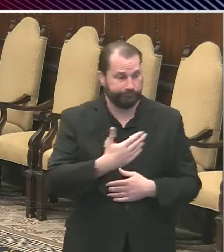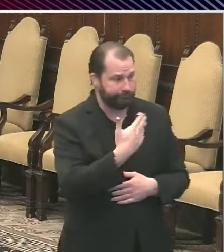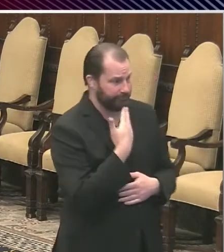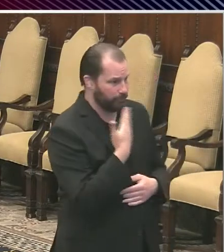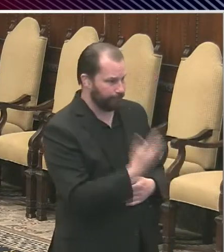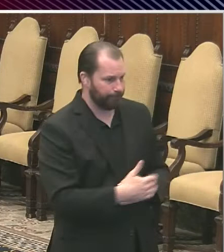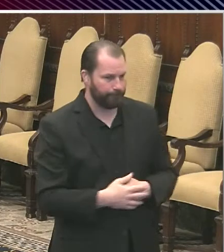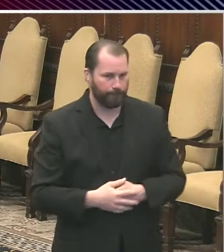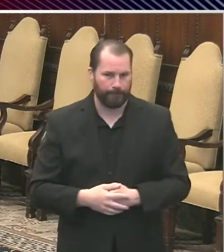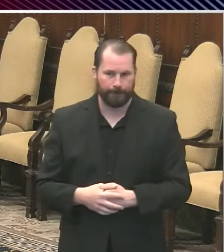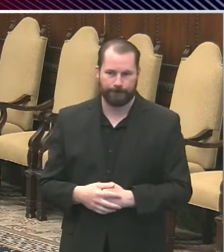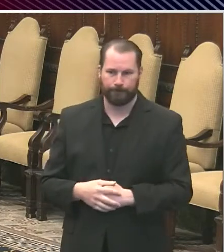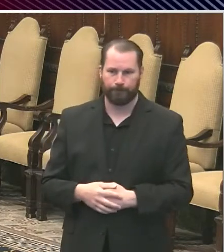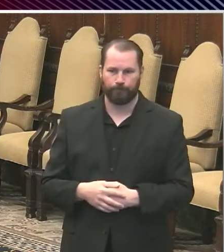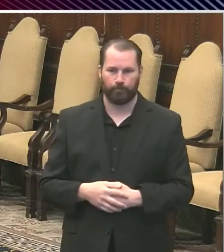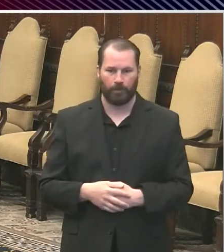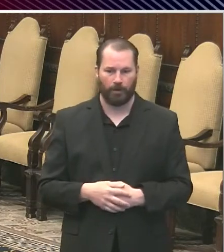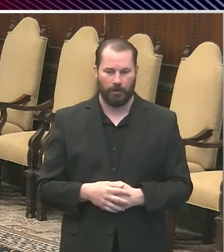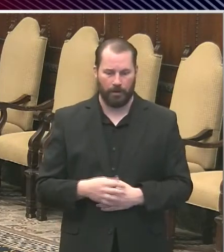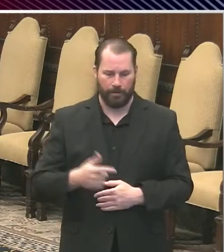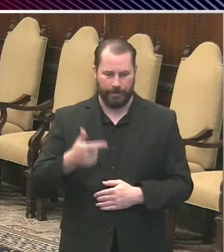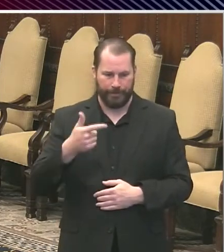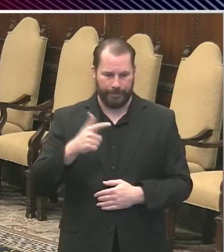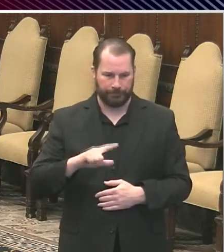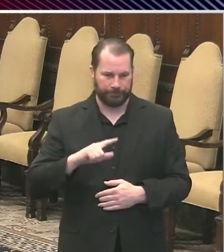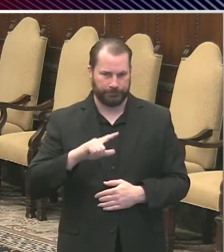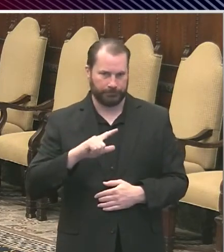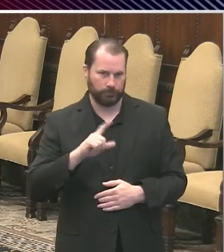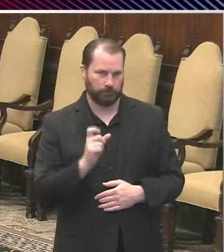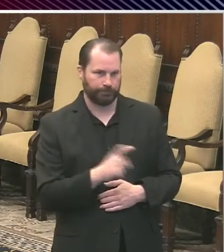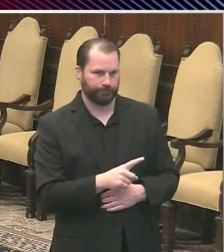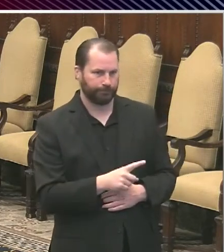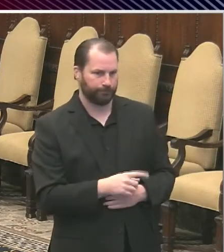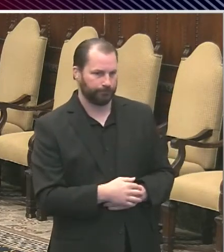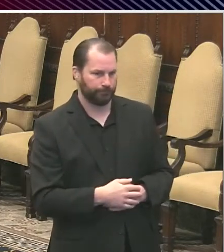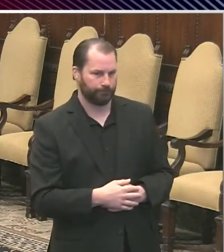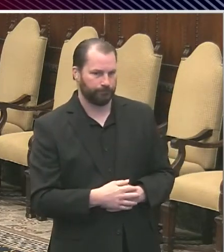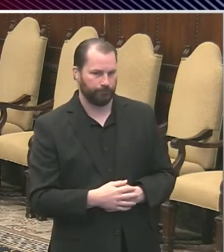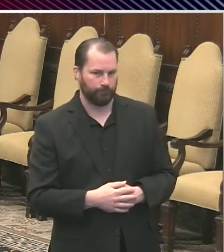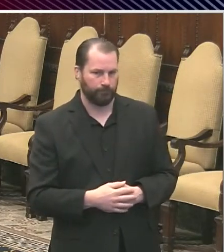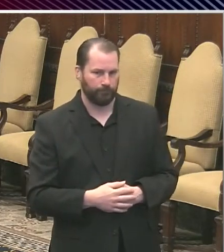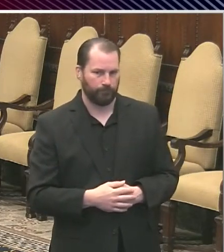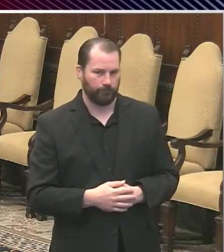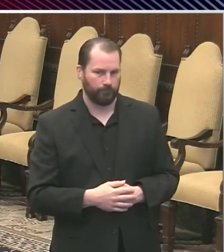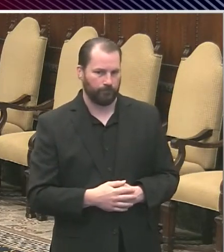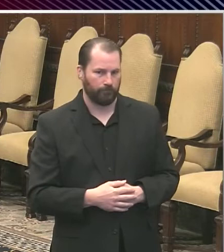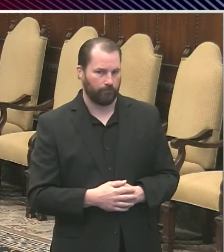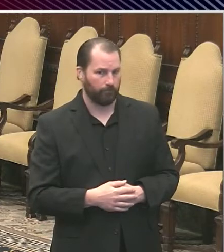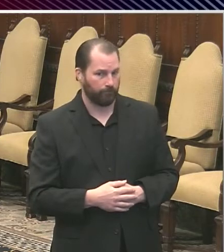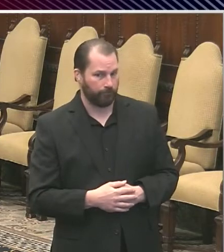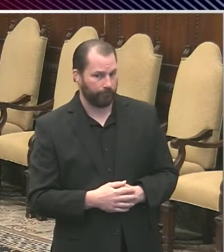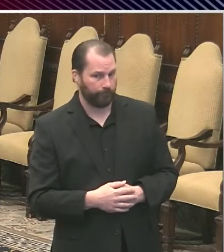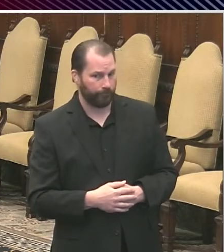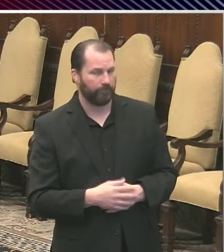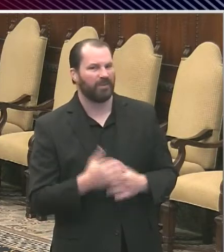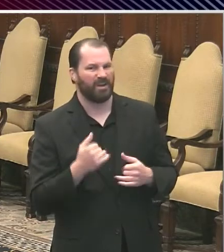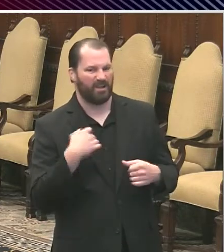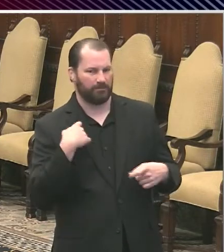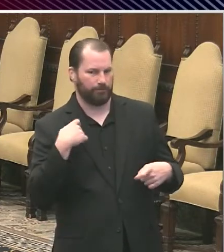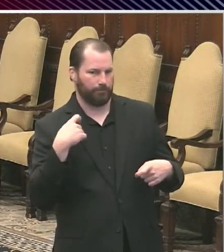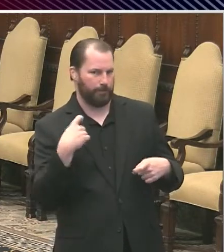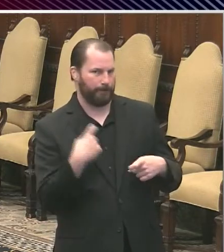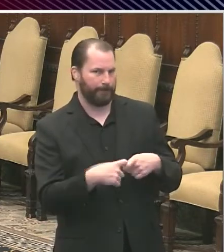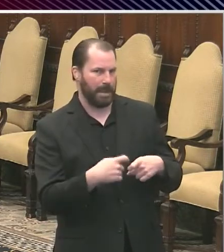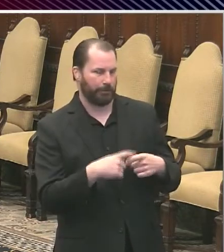Thank you, Denise. Next, we are going to go to Yaima Crespo with Telemundo. Yaima?